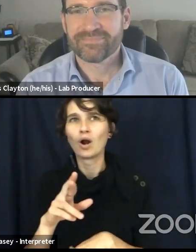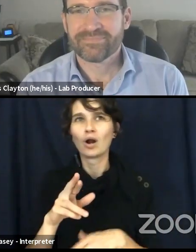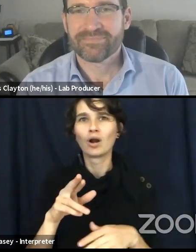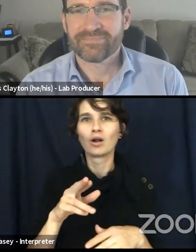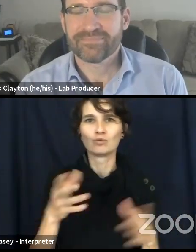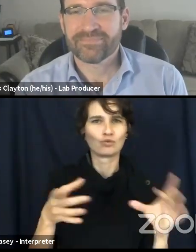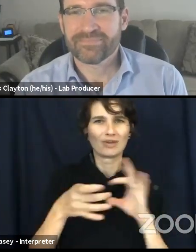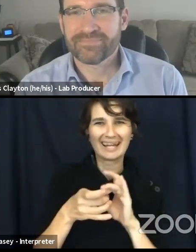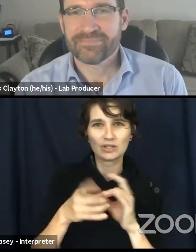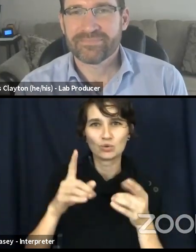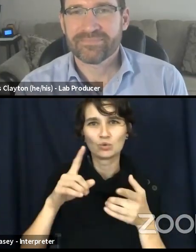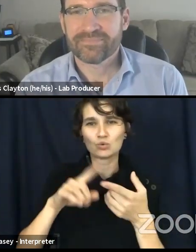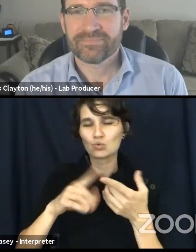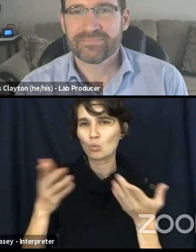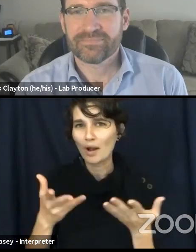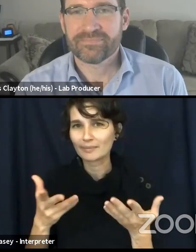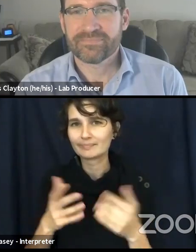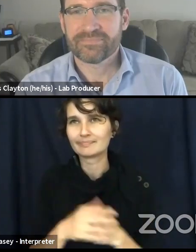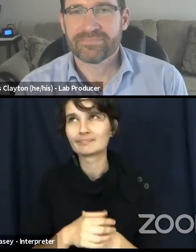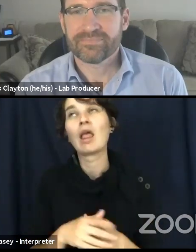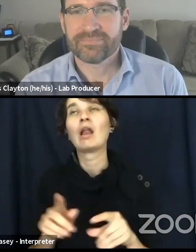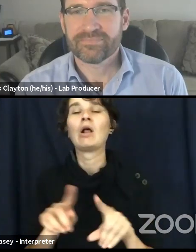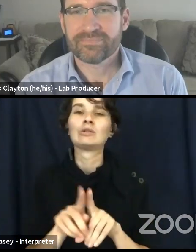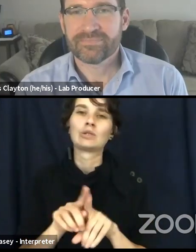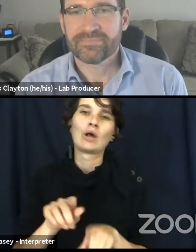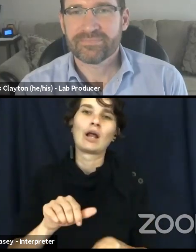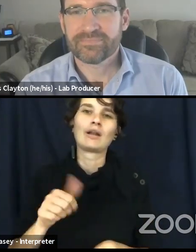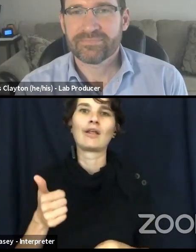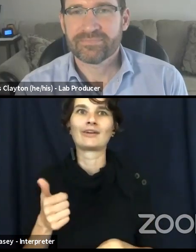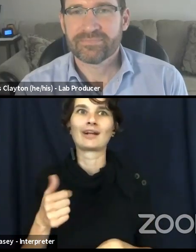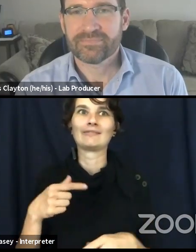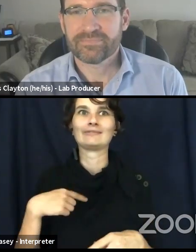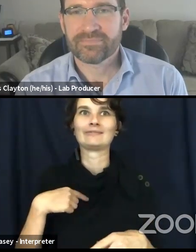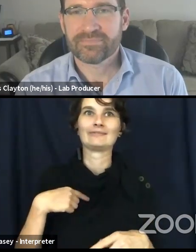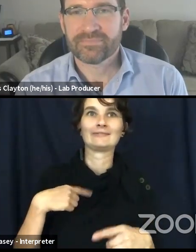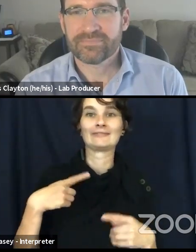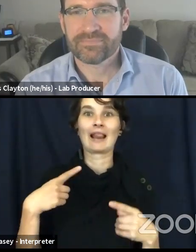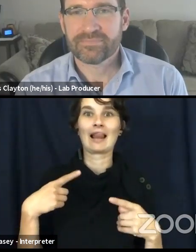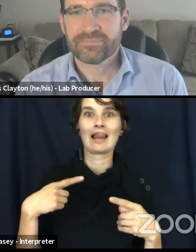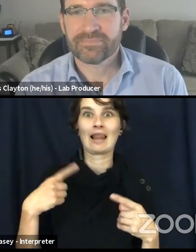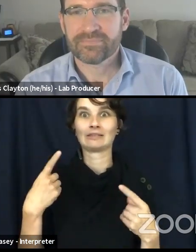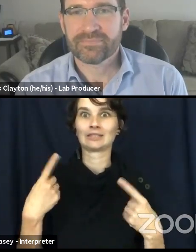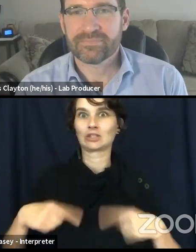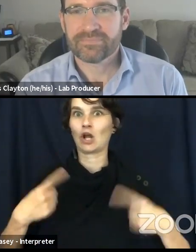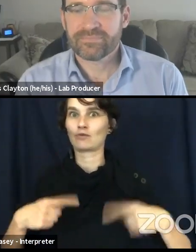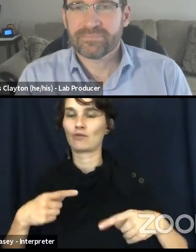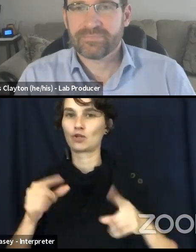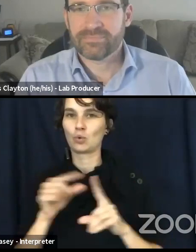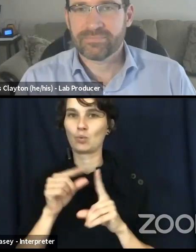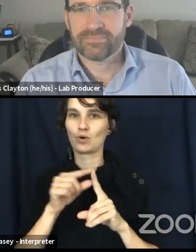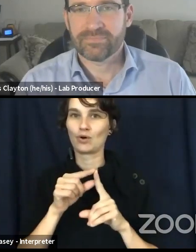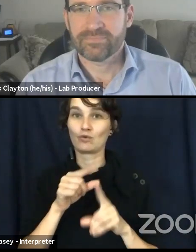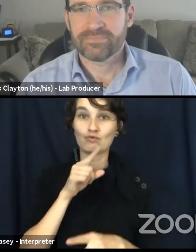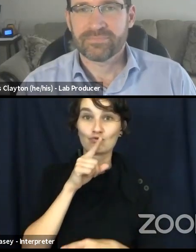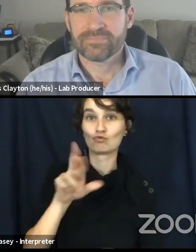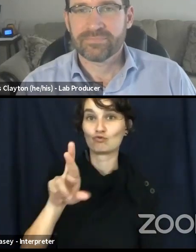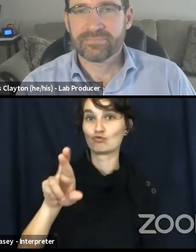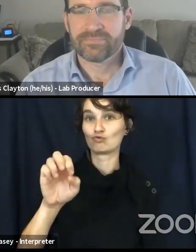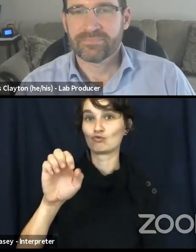also like another very, I don't know, controversial word is real, like real versus virtual, meaning virtual